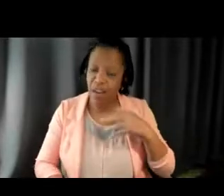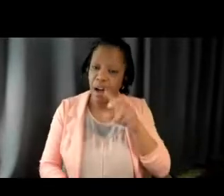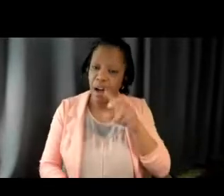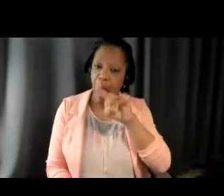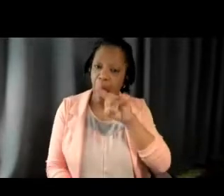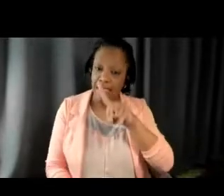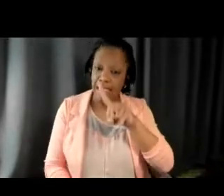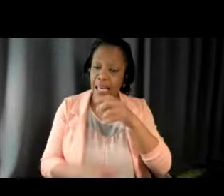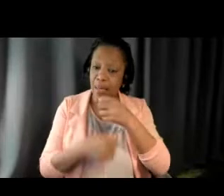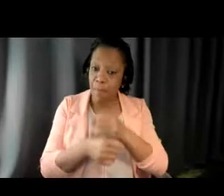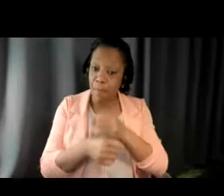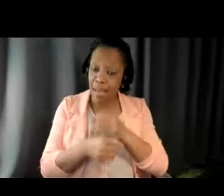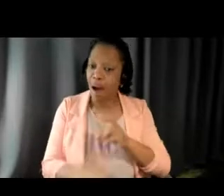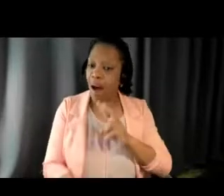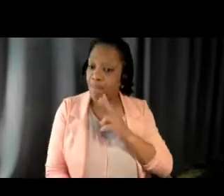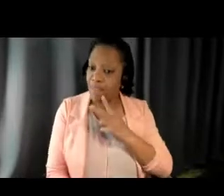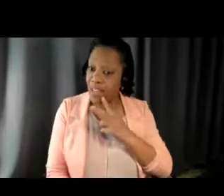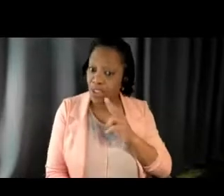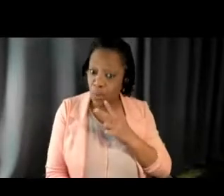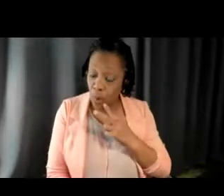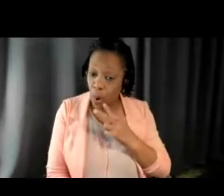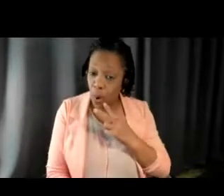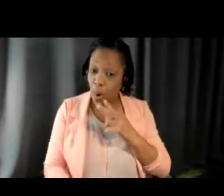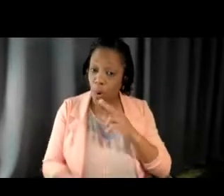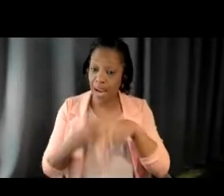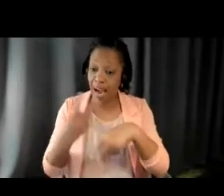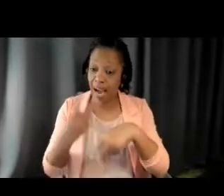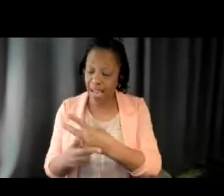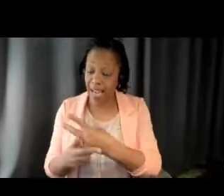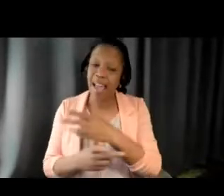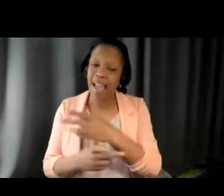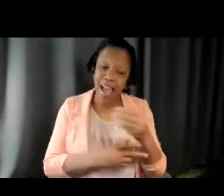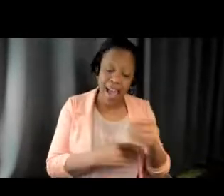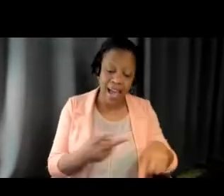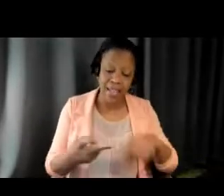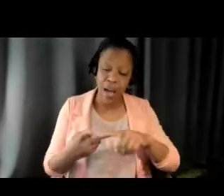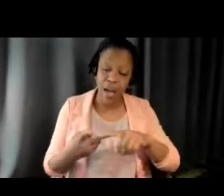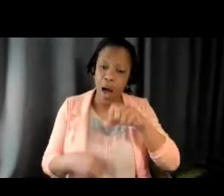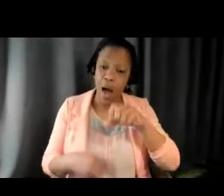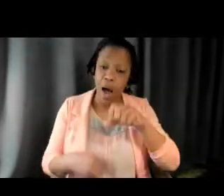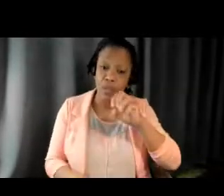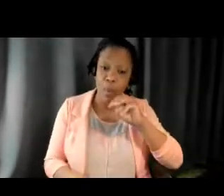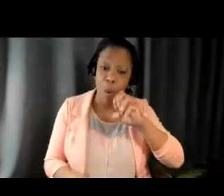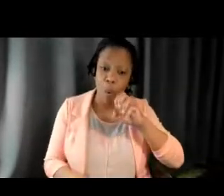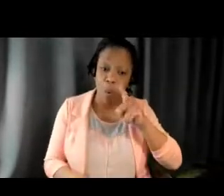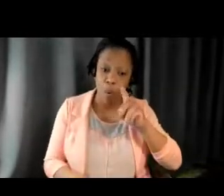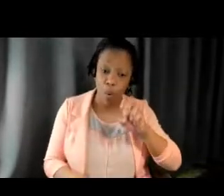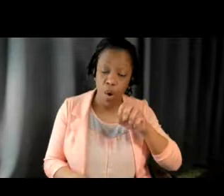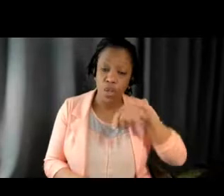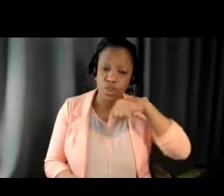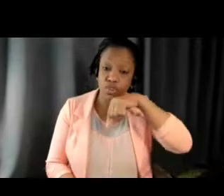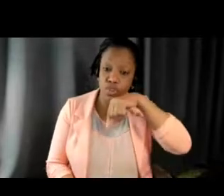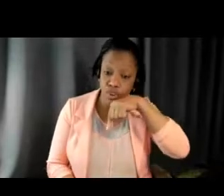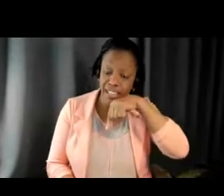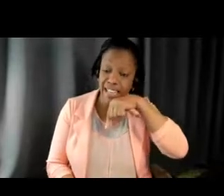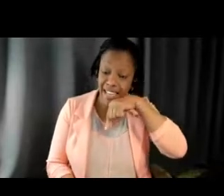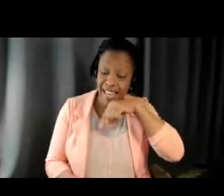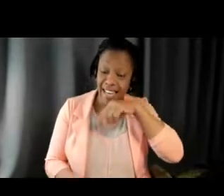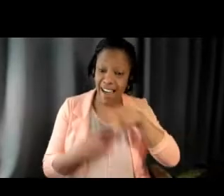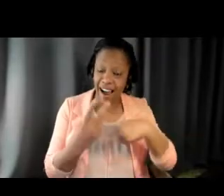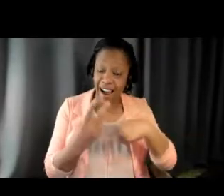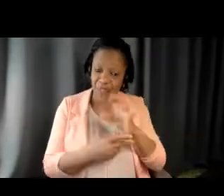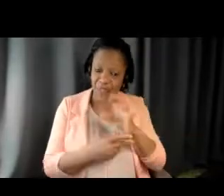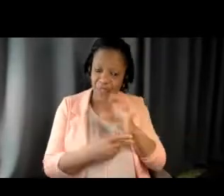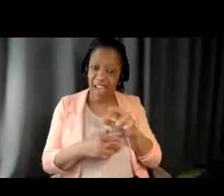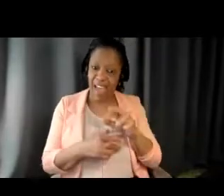vegetarian version and a smoked turkey version of the rosa gandules. And everyone loved it. It was a hit, and